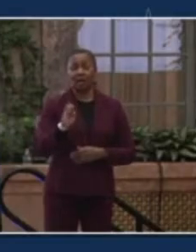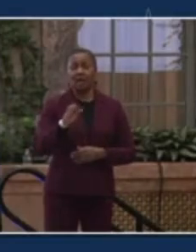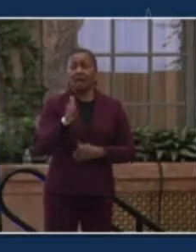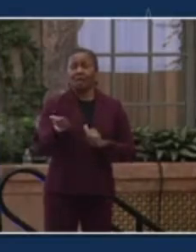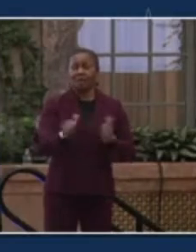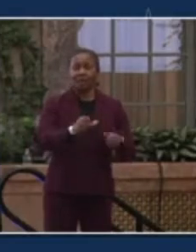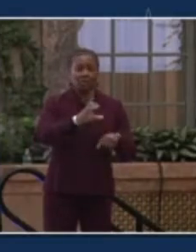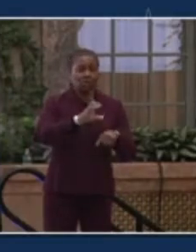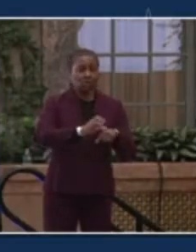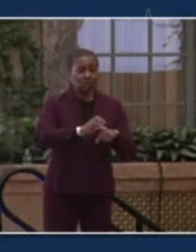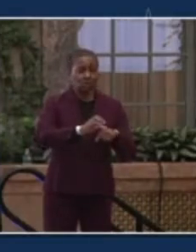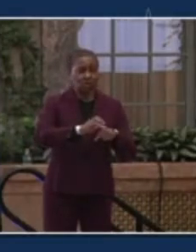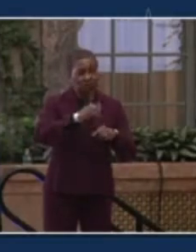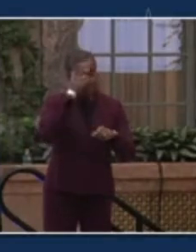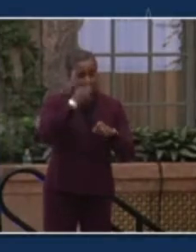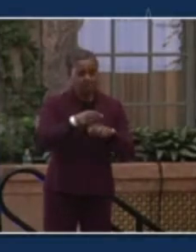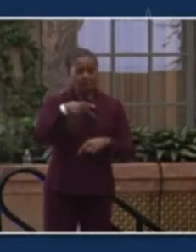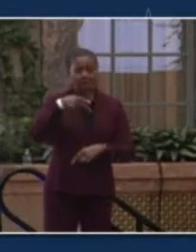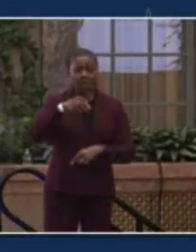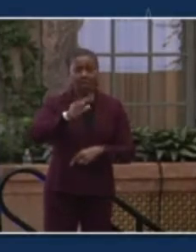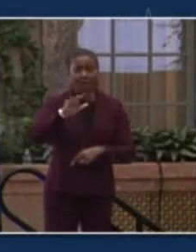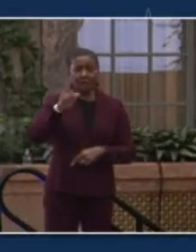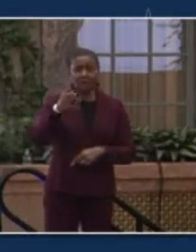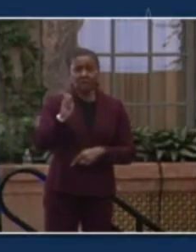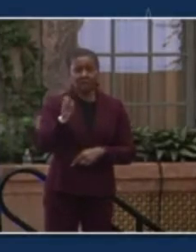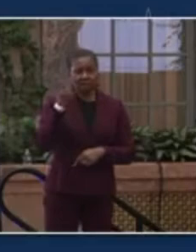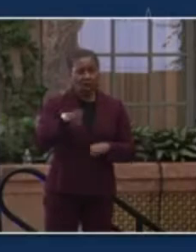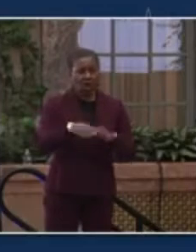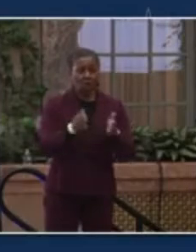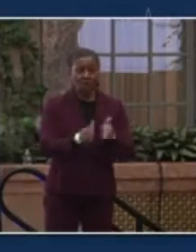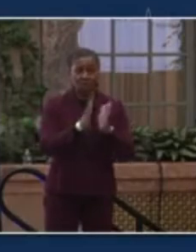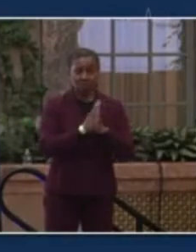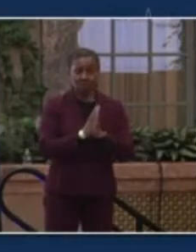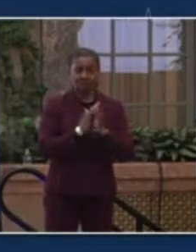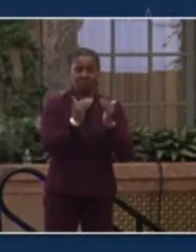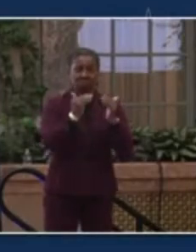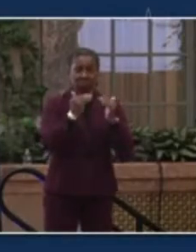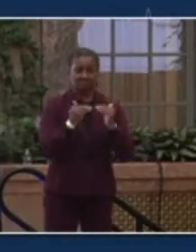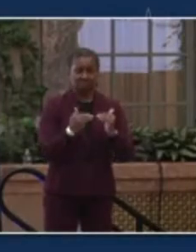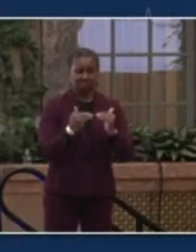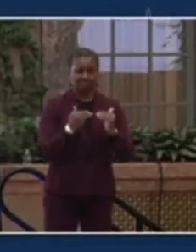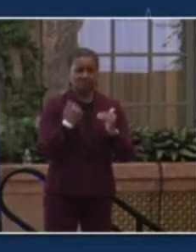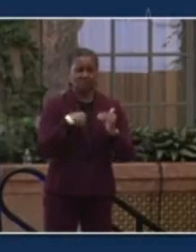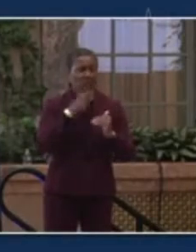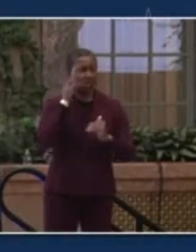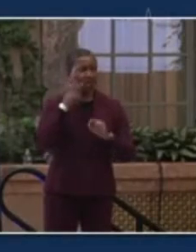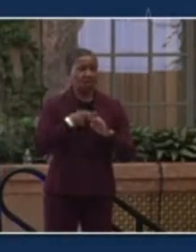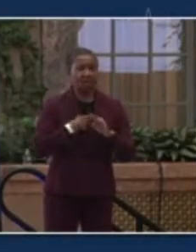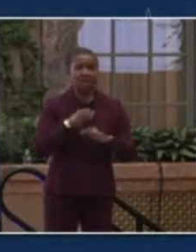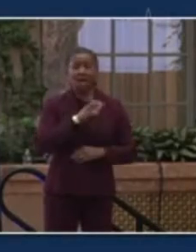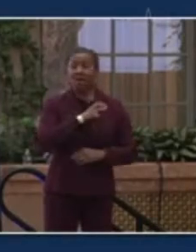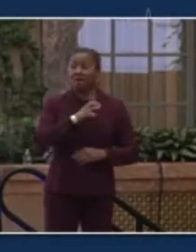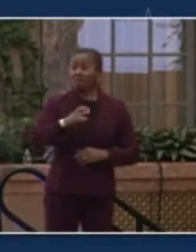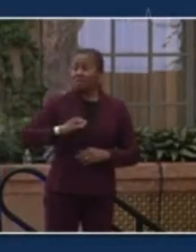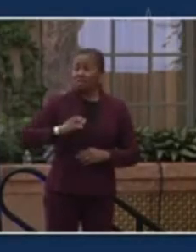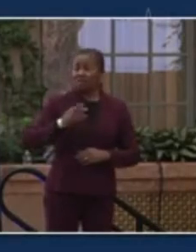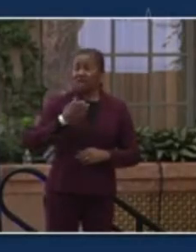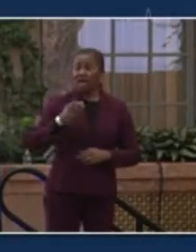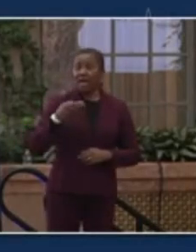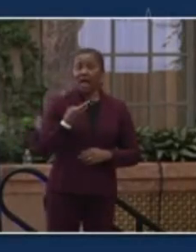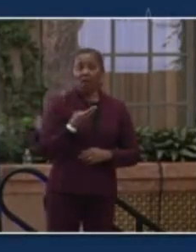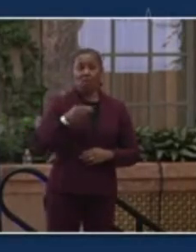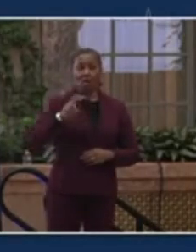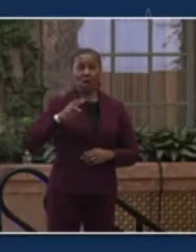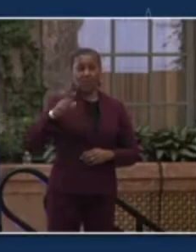Church, Reverend Paul Jakes, for our opening prayer. Following Reverend Jakes, we will hear from the commissioner of the Harold Washington